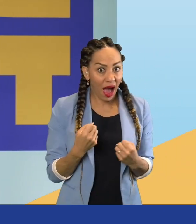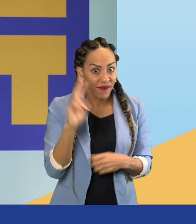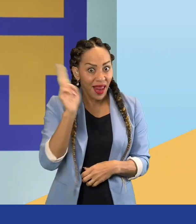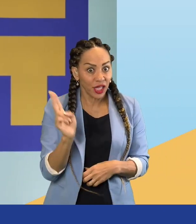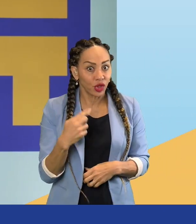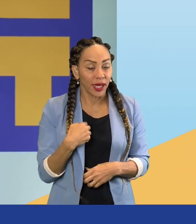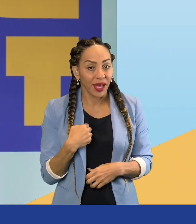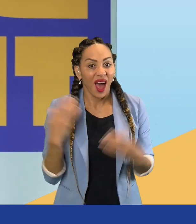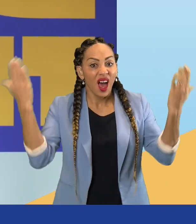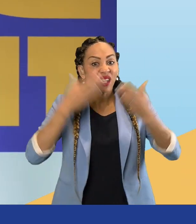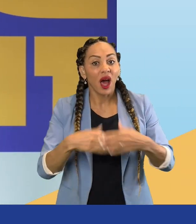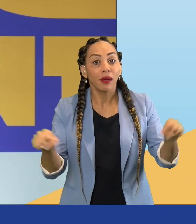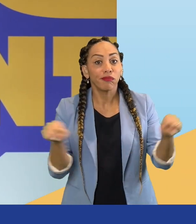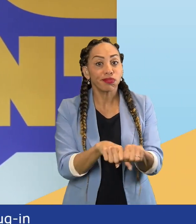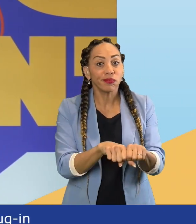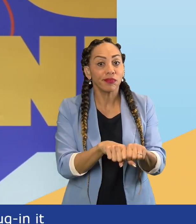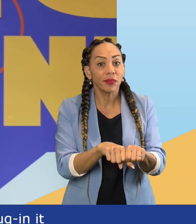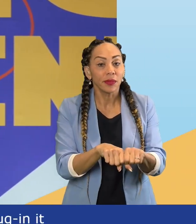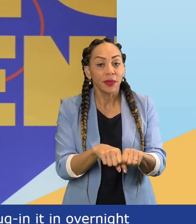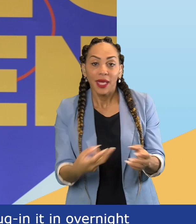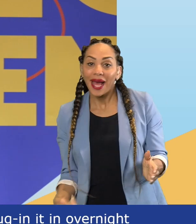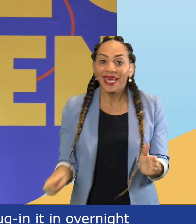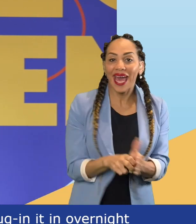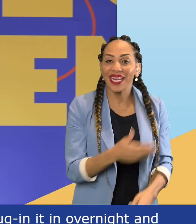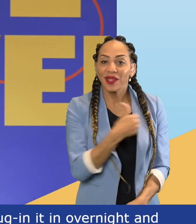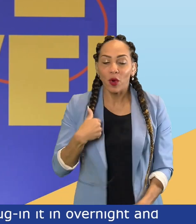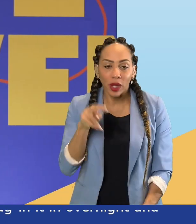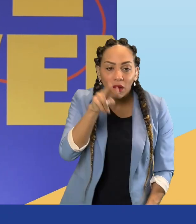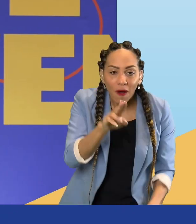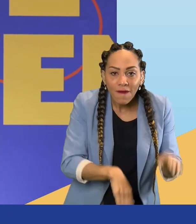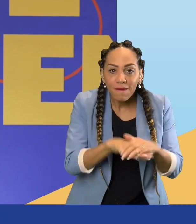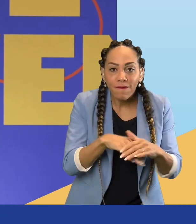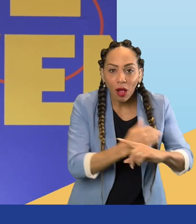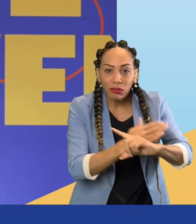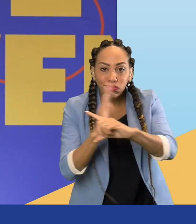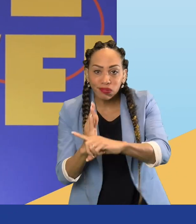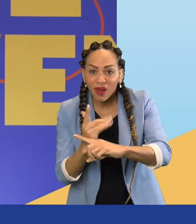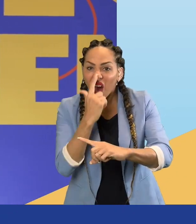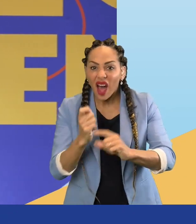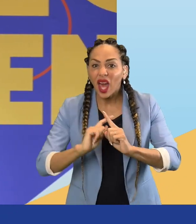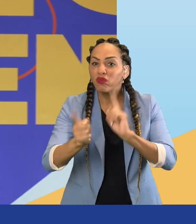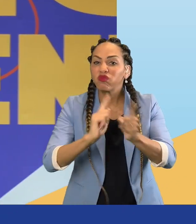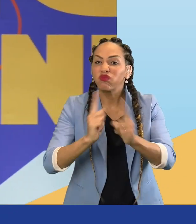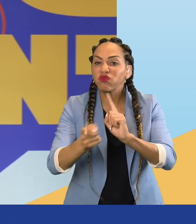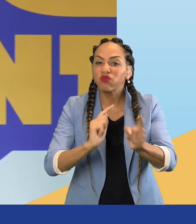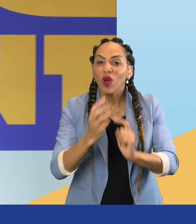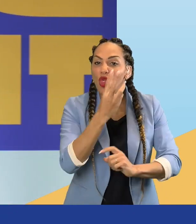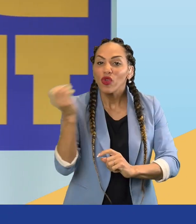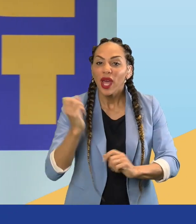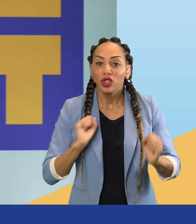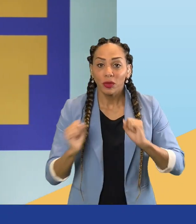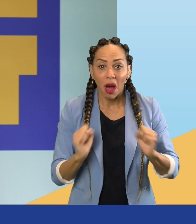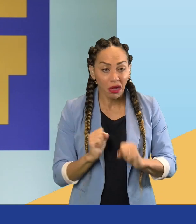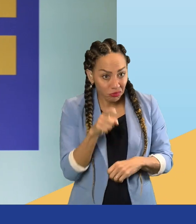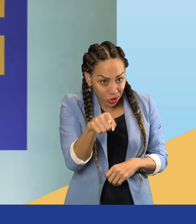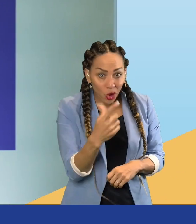morning, I have a full tank of electricity and I can do 300 miles that day without having to worry. So if you can charge at home, I